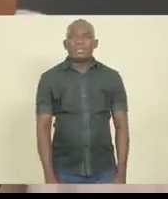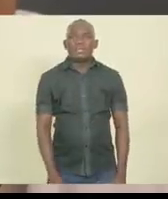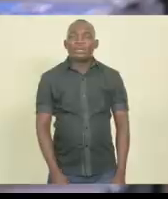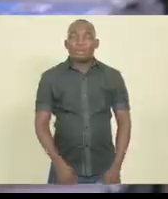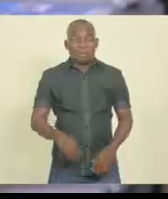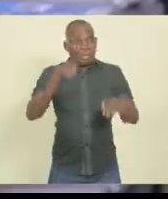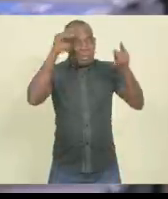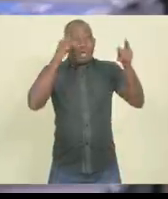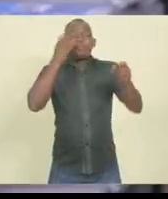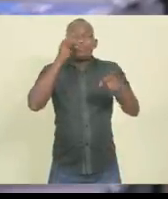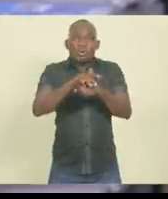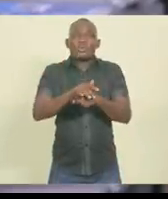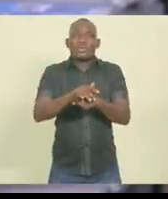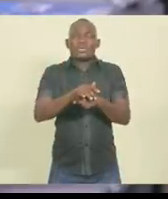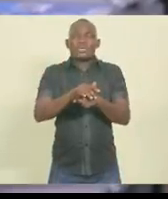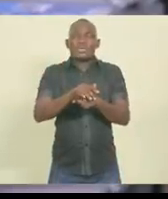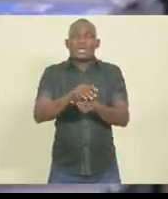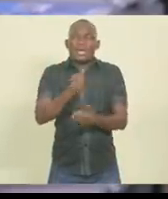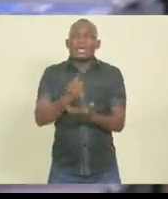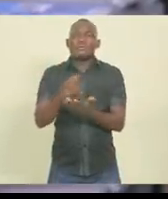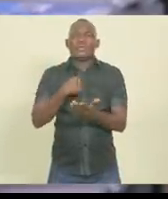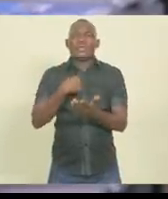He promised to get me into Milan.